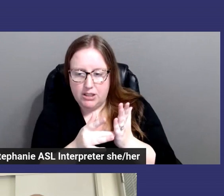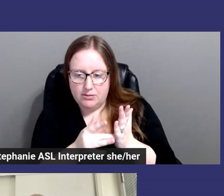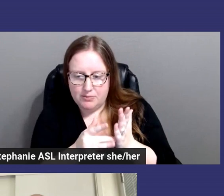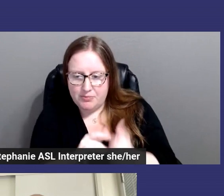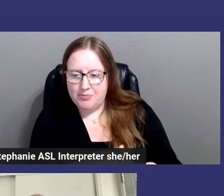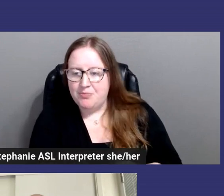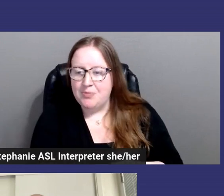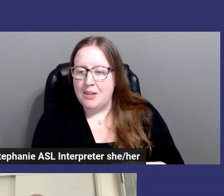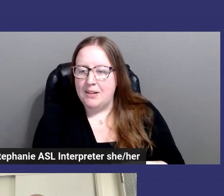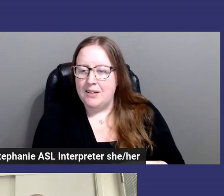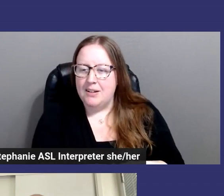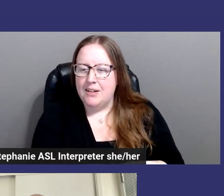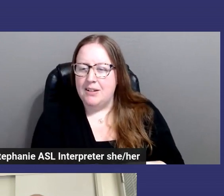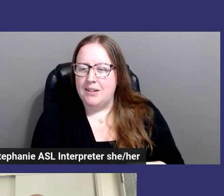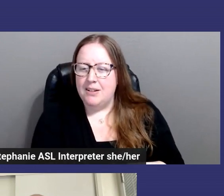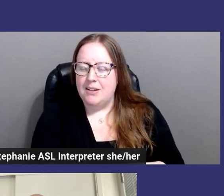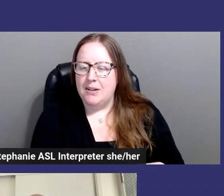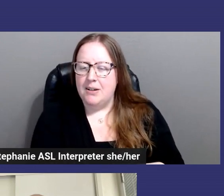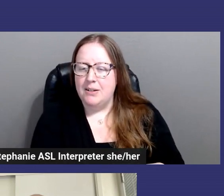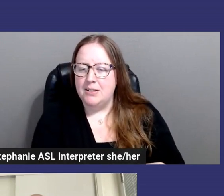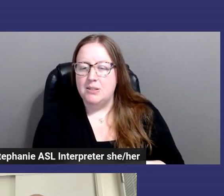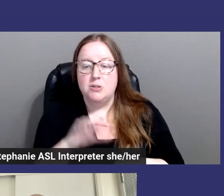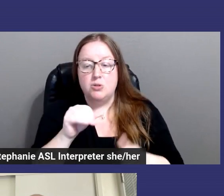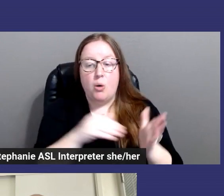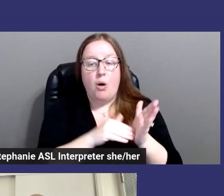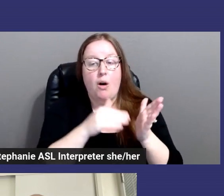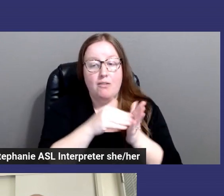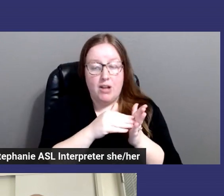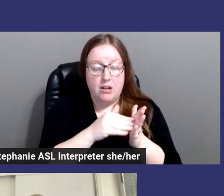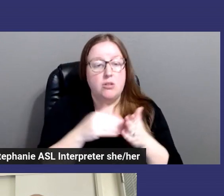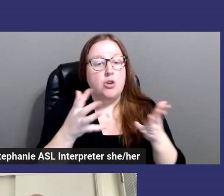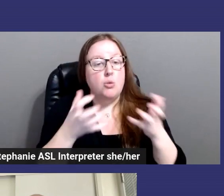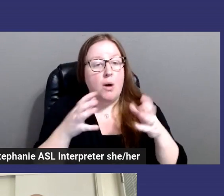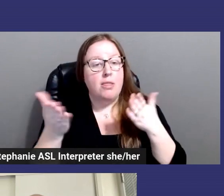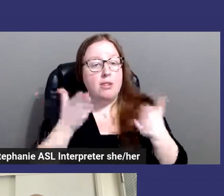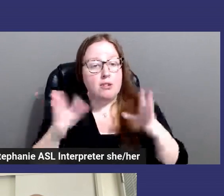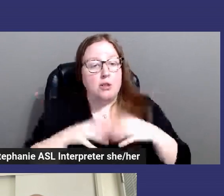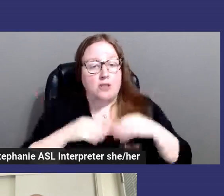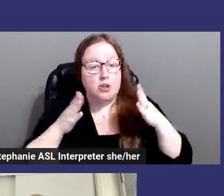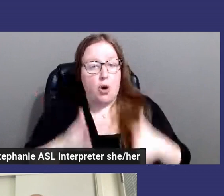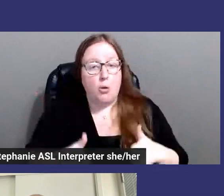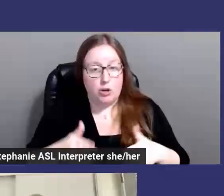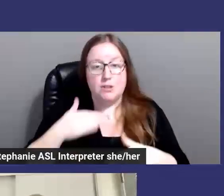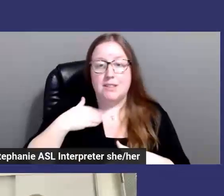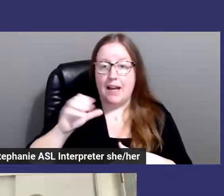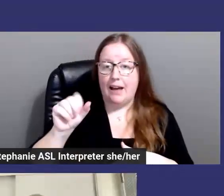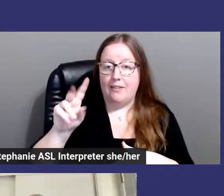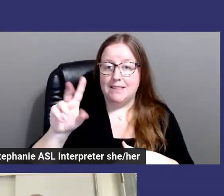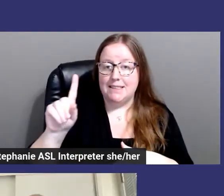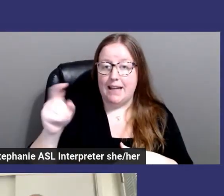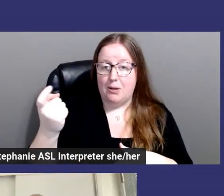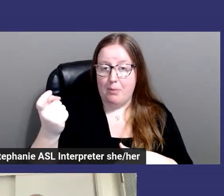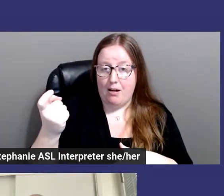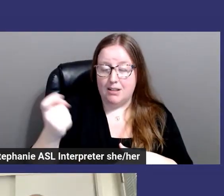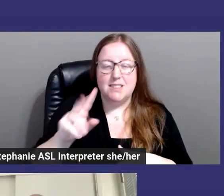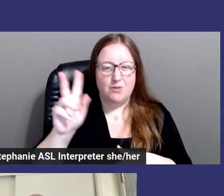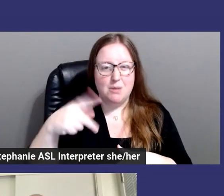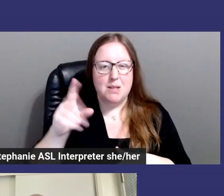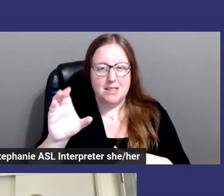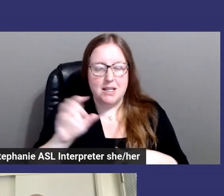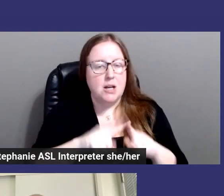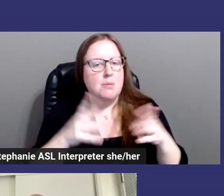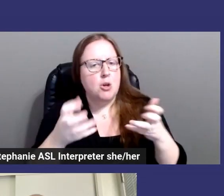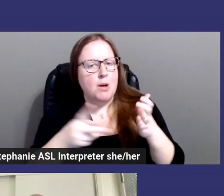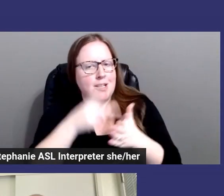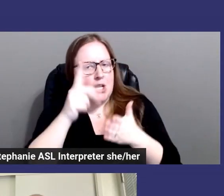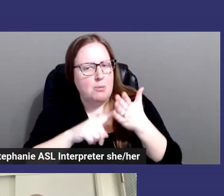which is kind of really powerful, right? Because a lot of the time you do want to give your service owners kind of a sandbox, which is a VPC, but you kind of want to like double